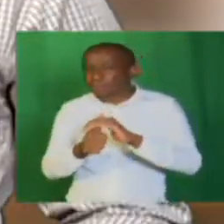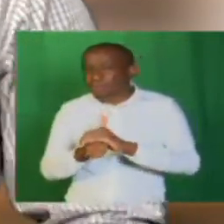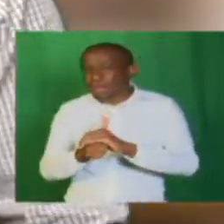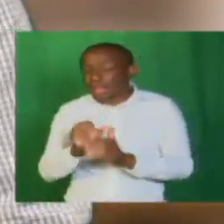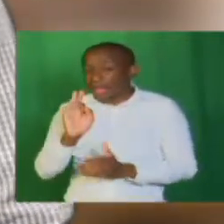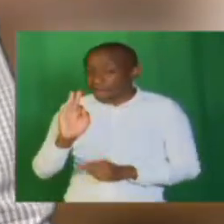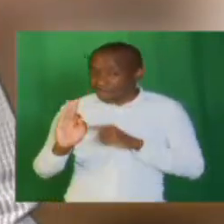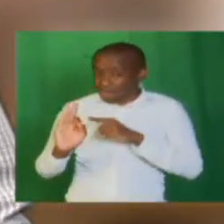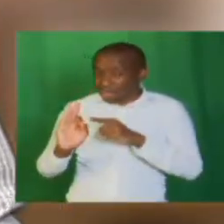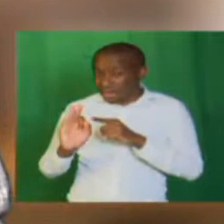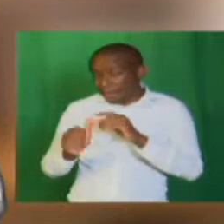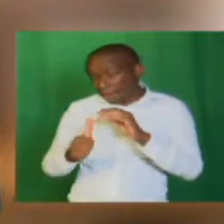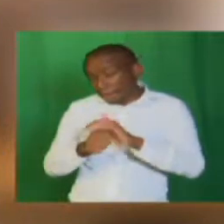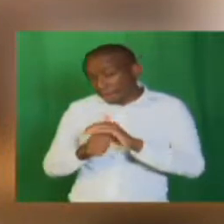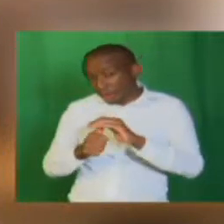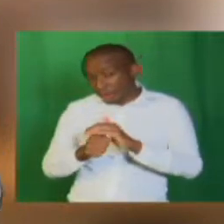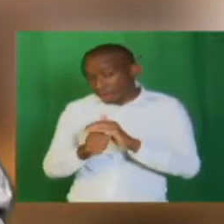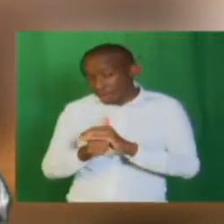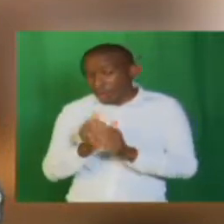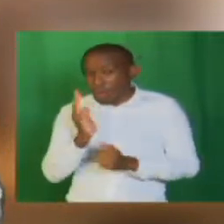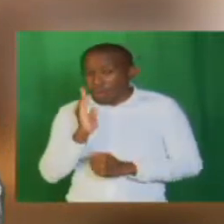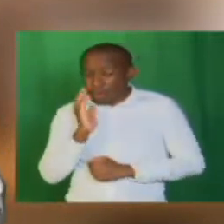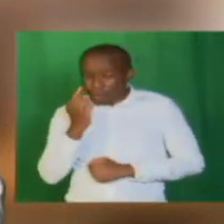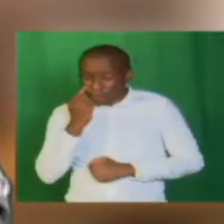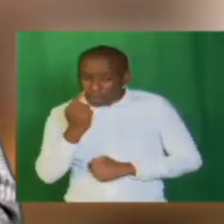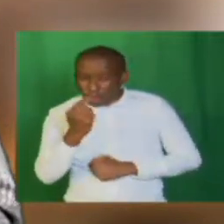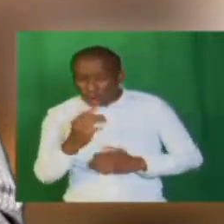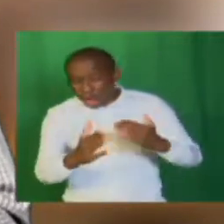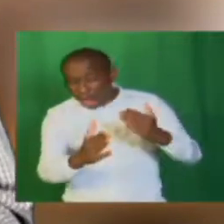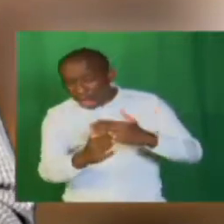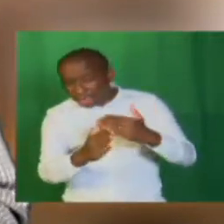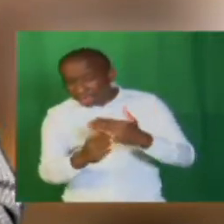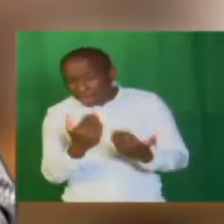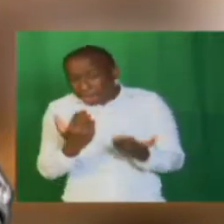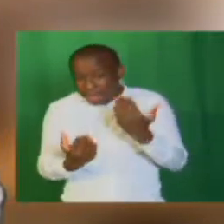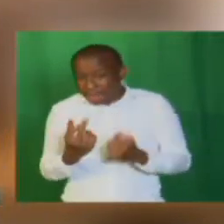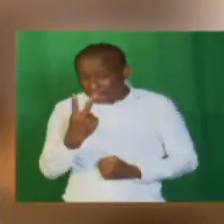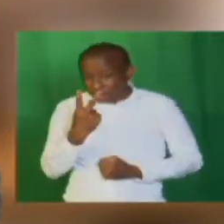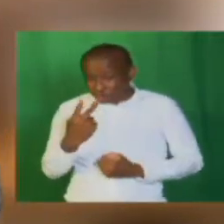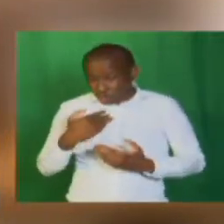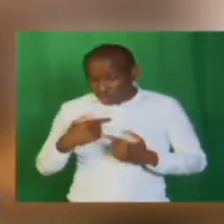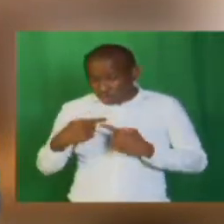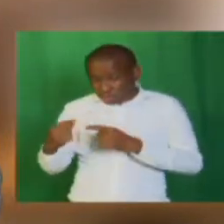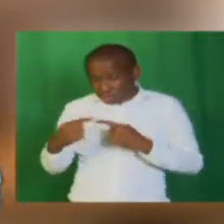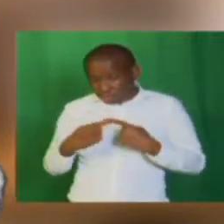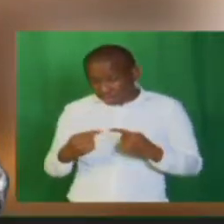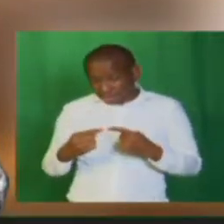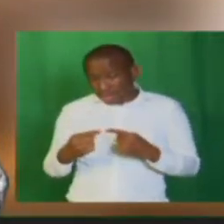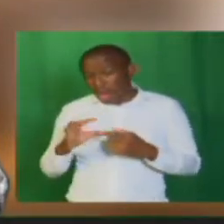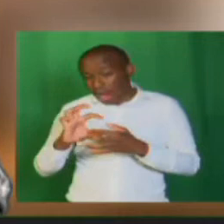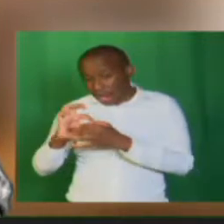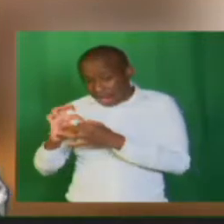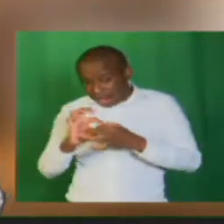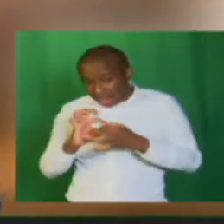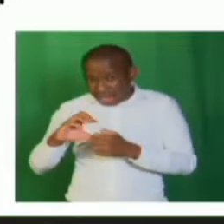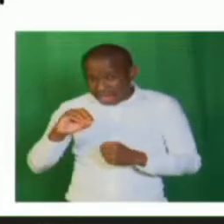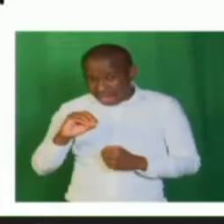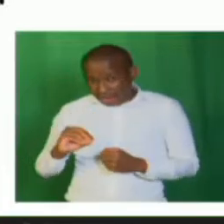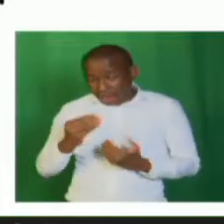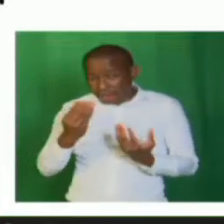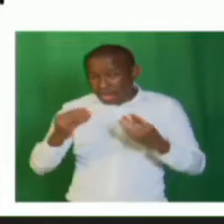useful when predicting results of two related variables, such as the total